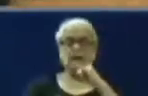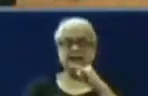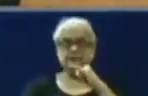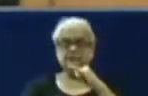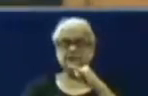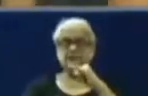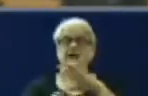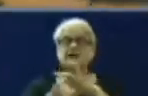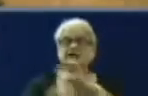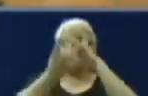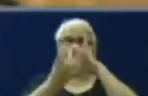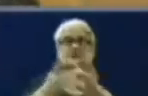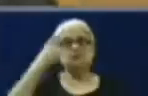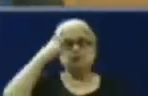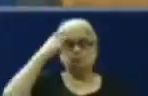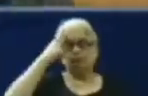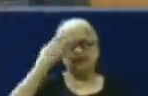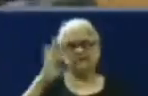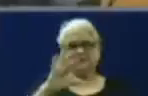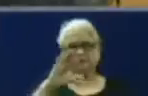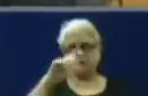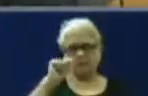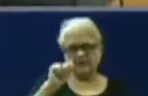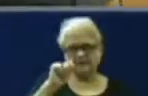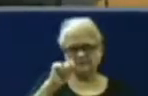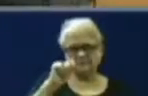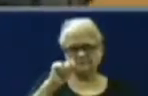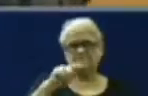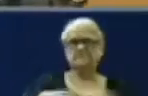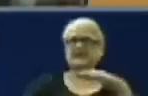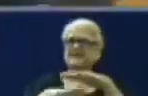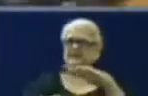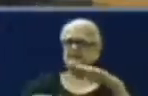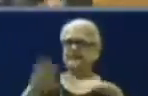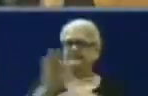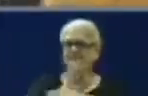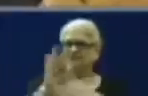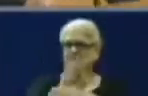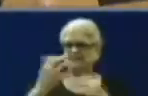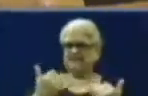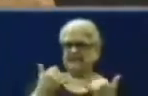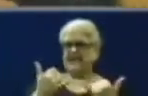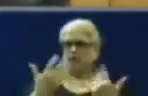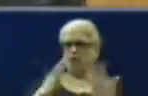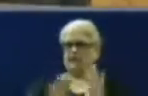to make each function operate. Here are the basic functions we have so far.